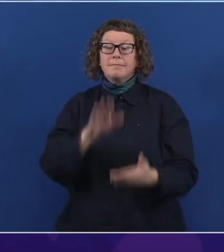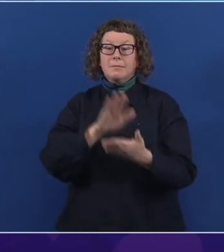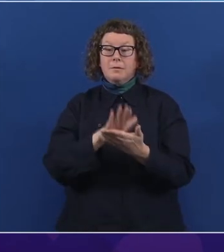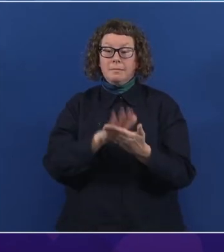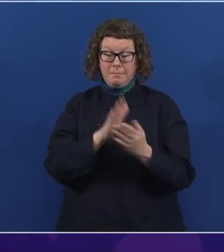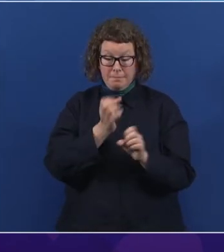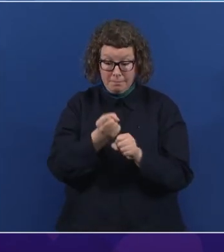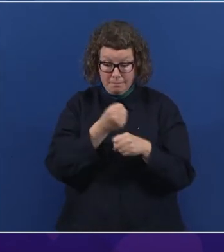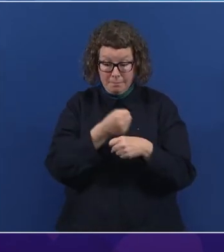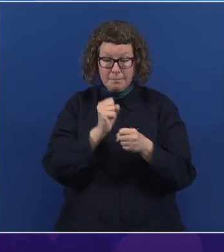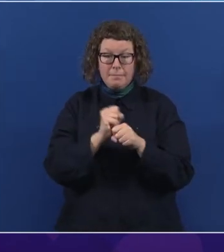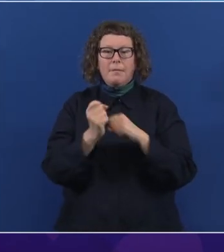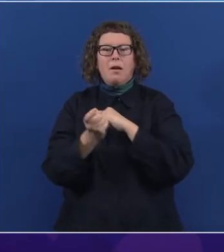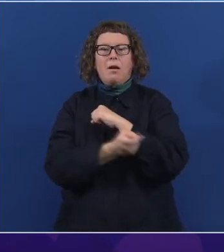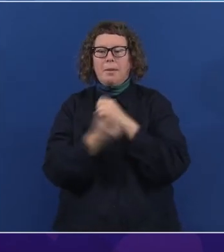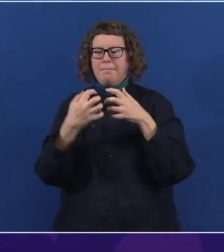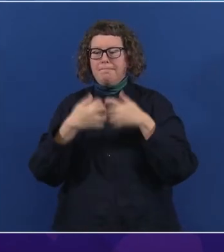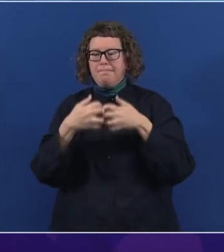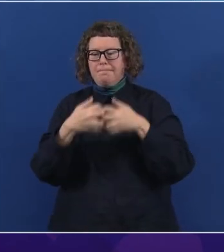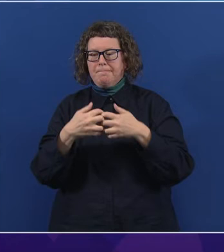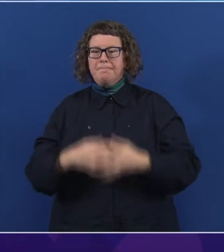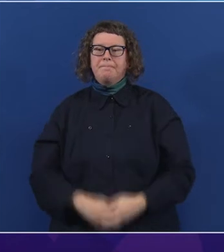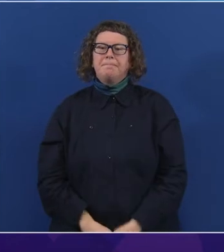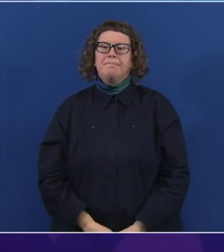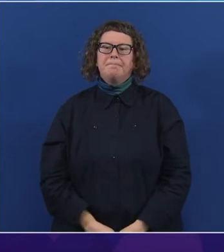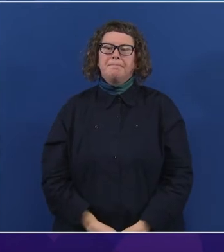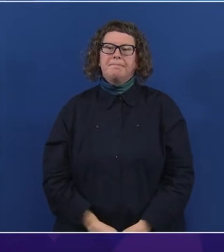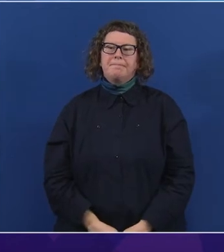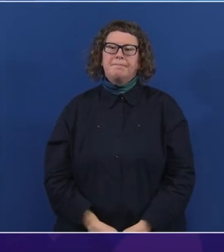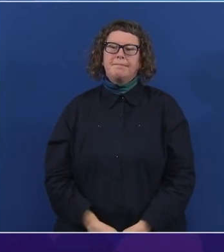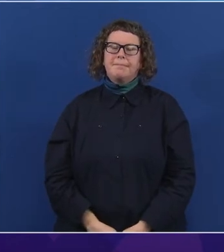School of Manufacturing and Automation.